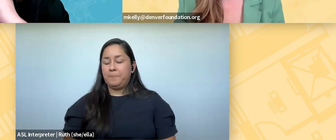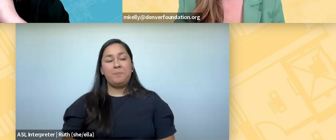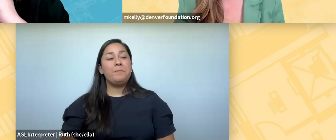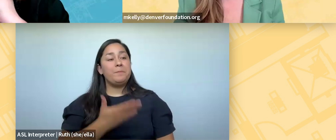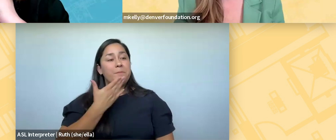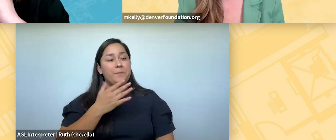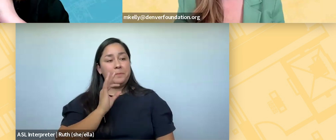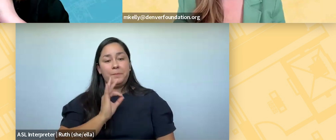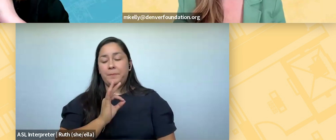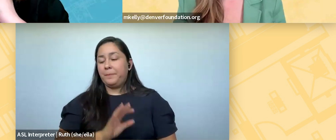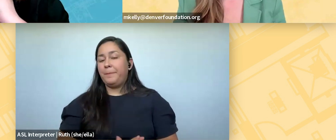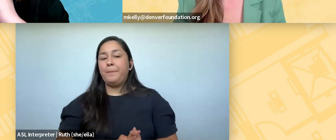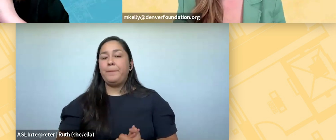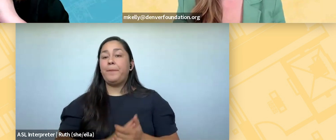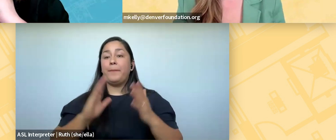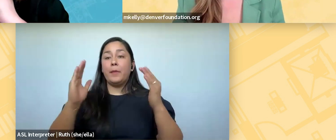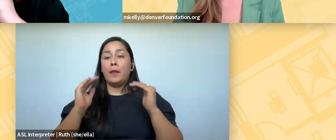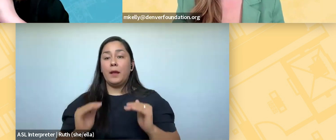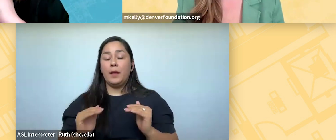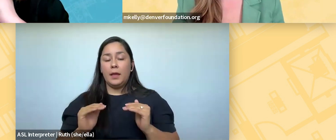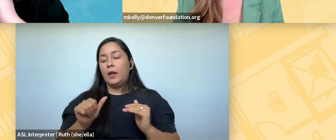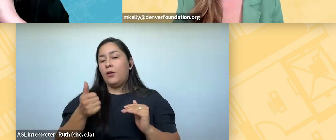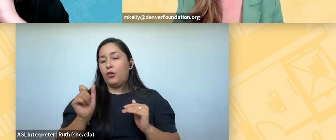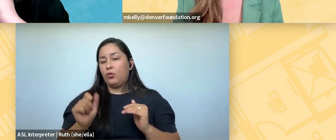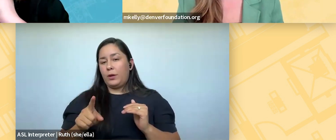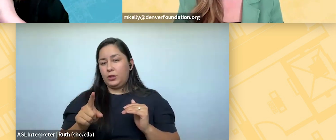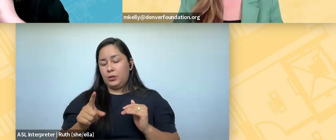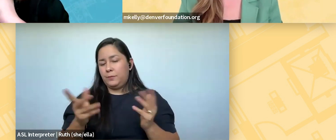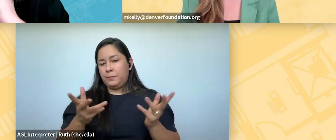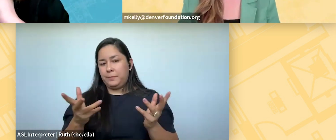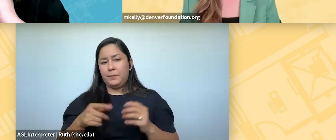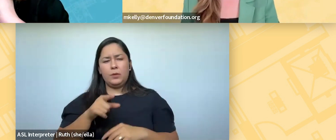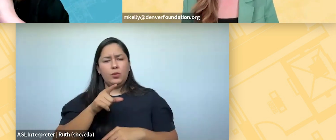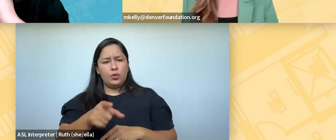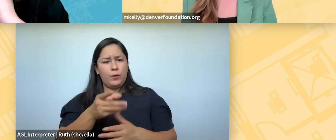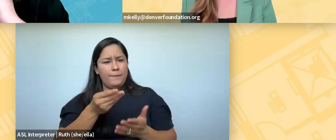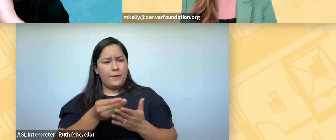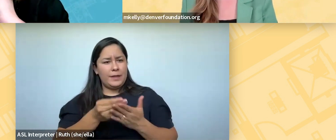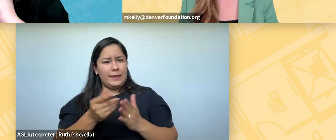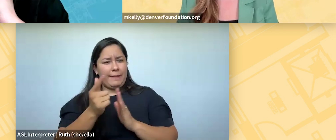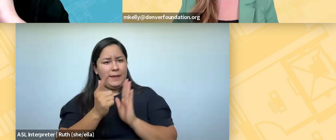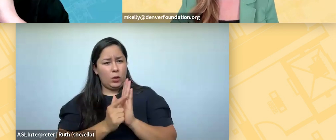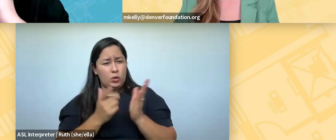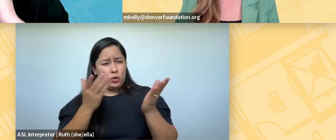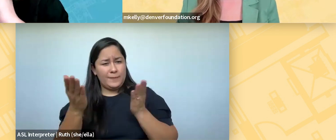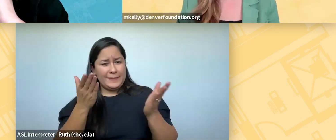The next question I have is sort of a general one. Do you fund legal services?